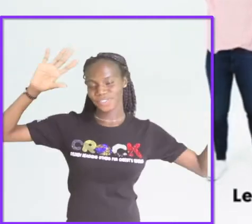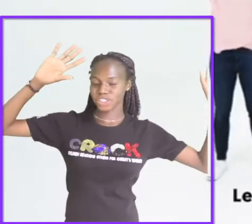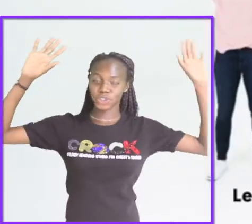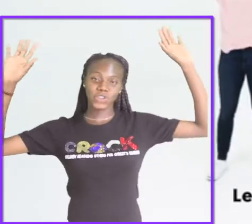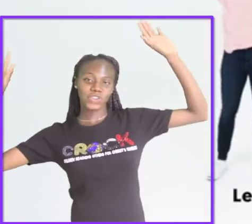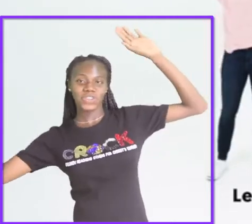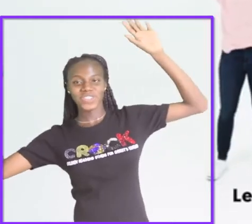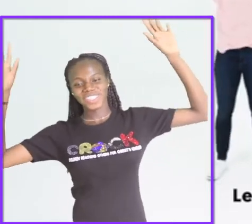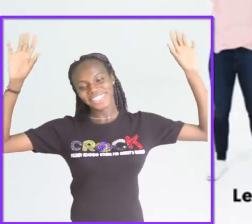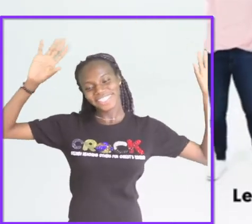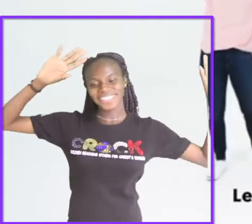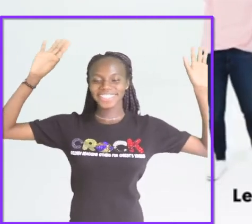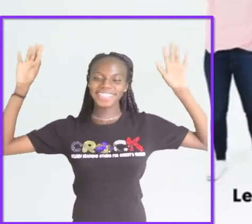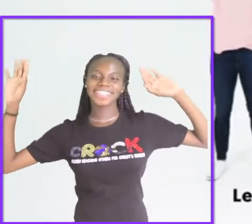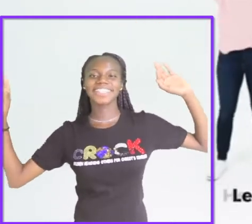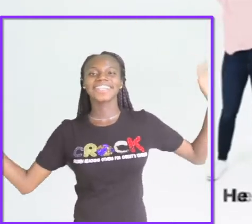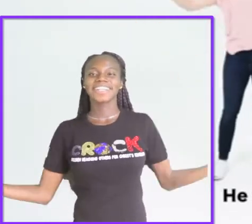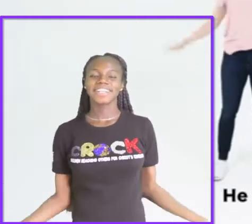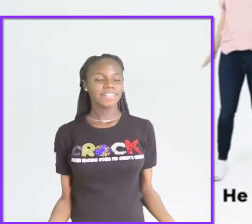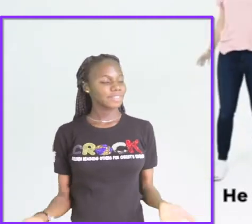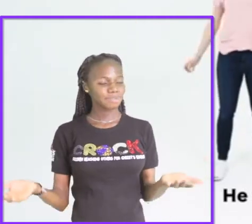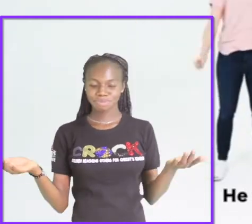earth rejoice.